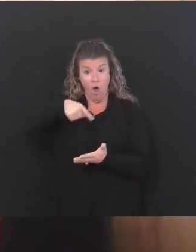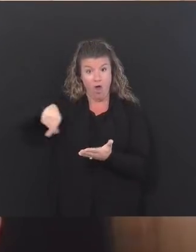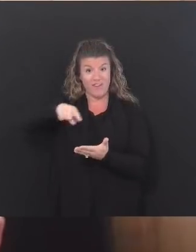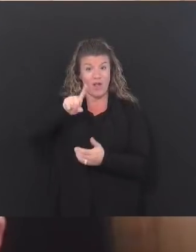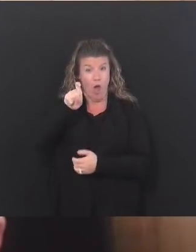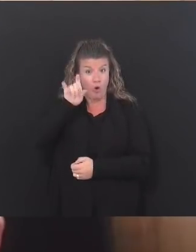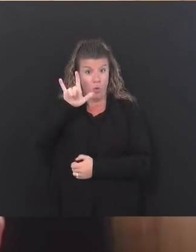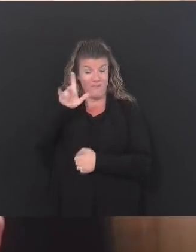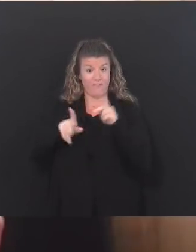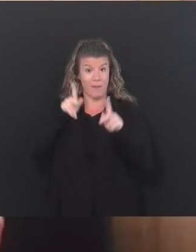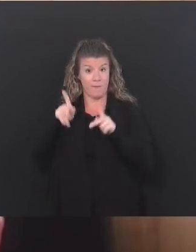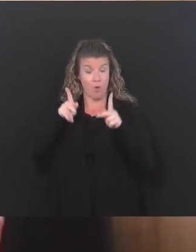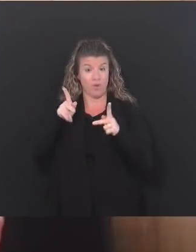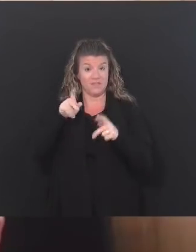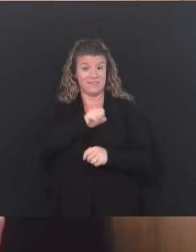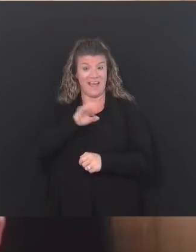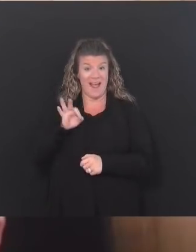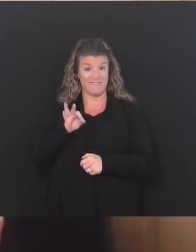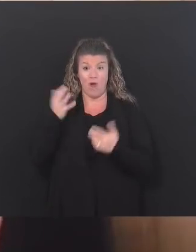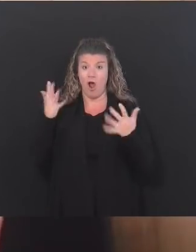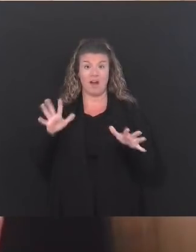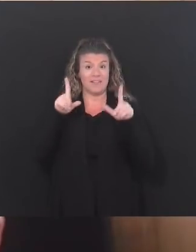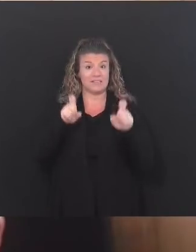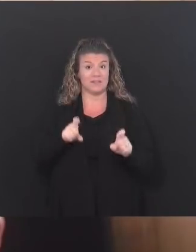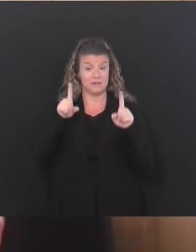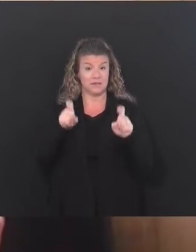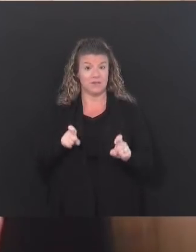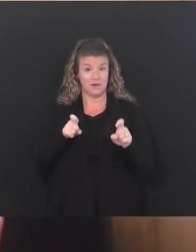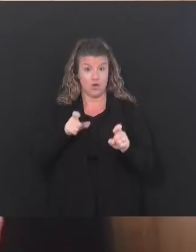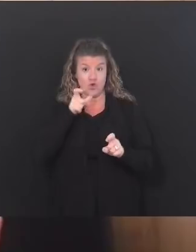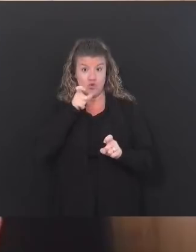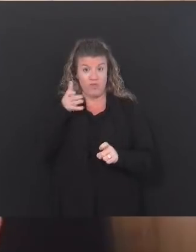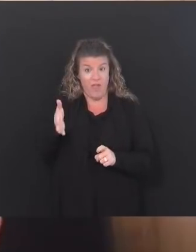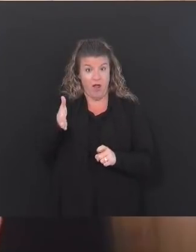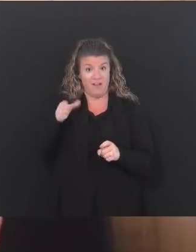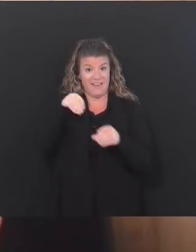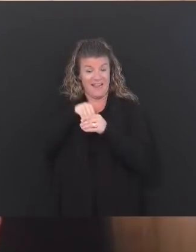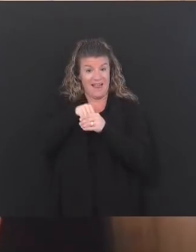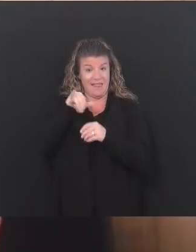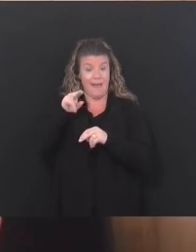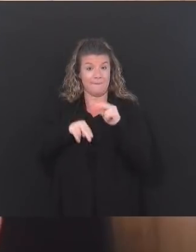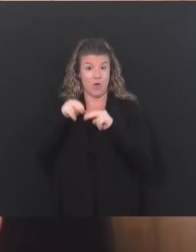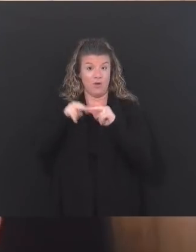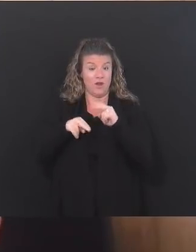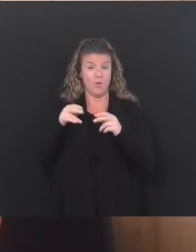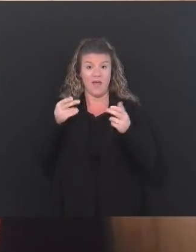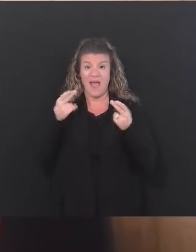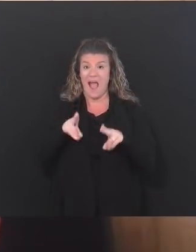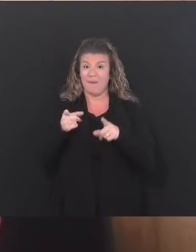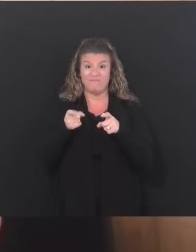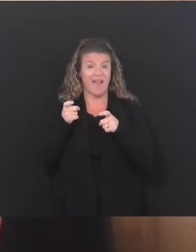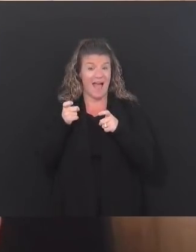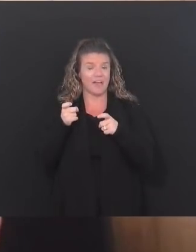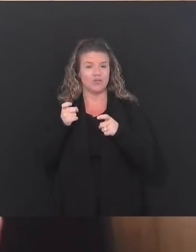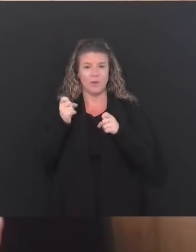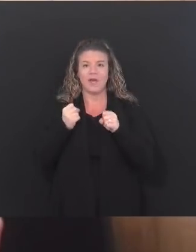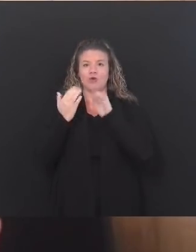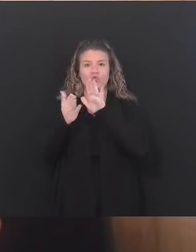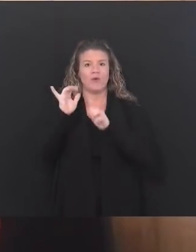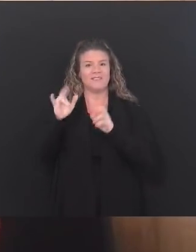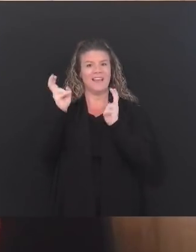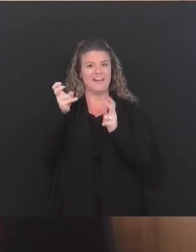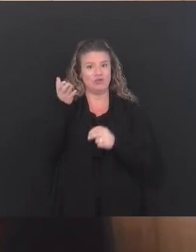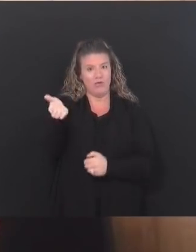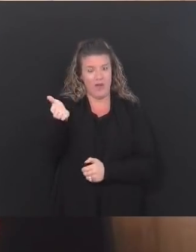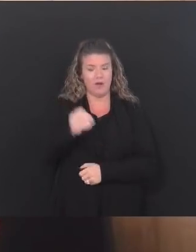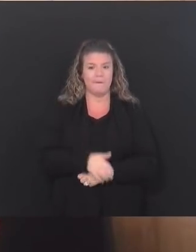125 personnel and staff were tested in a couple-hour period to address the issue at that location.